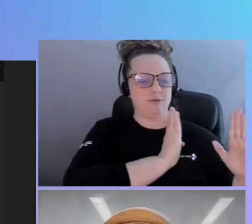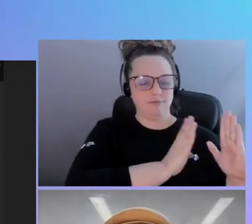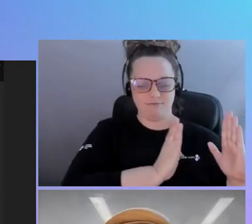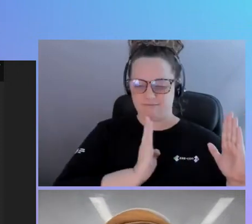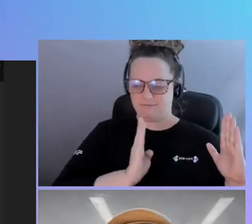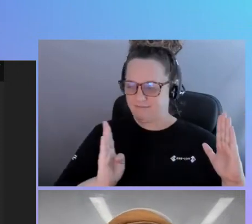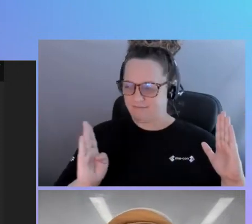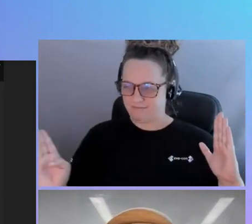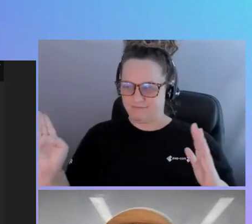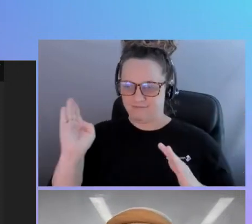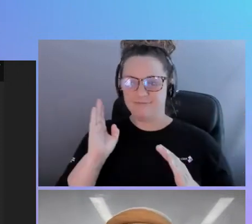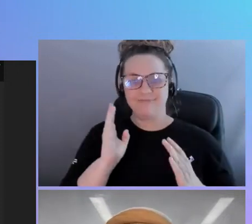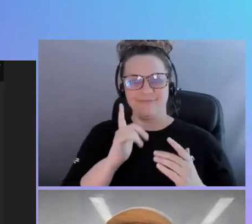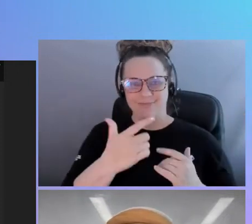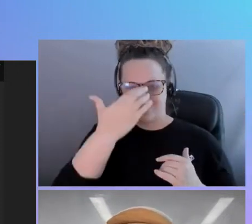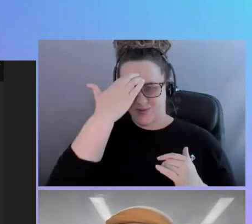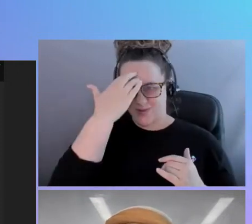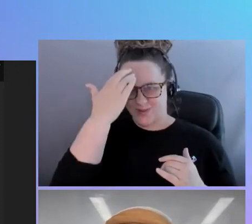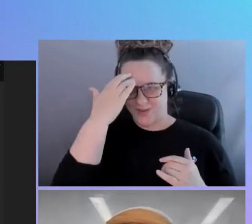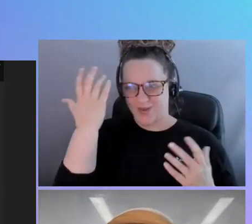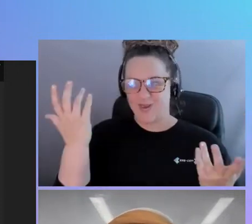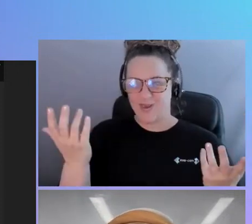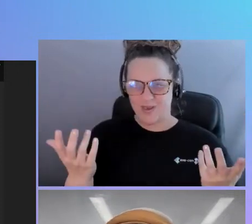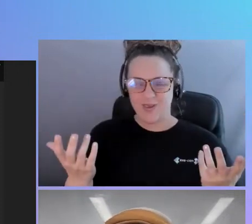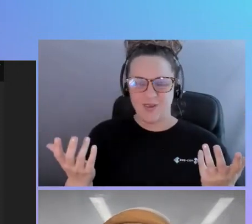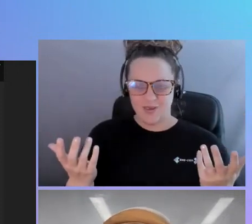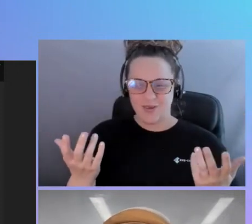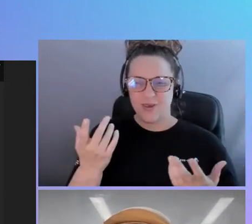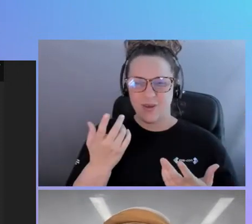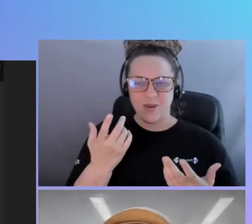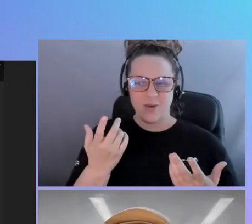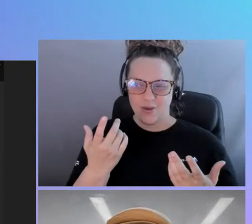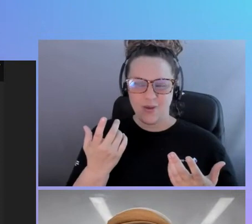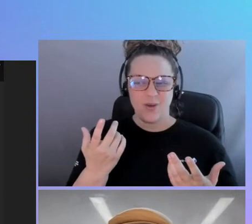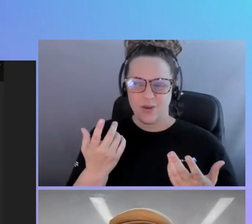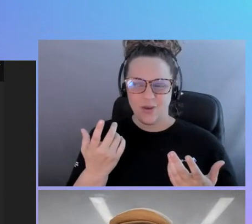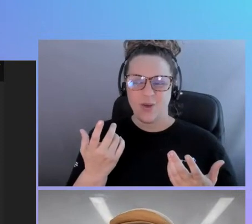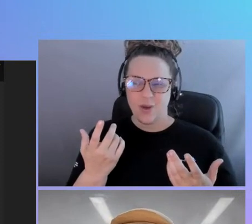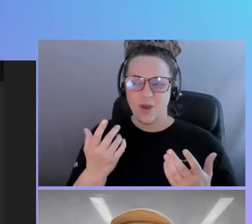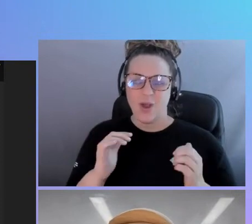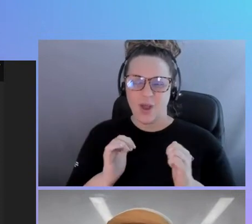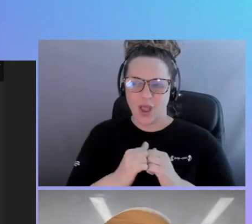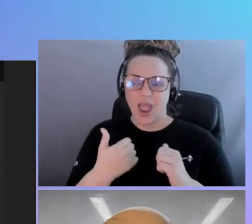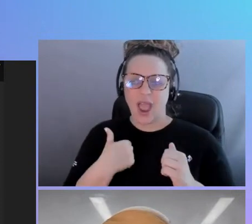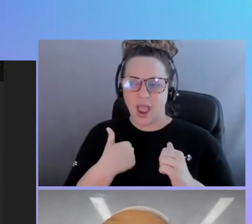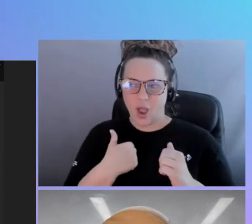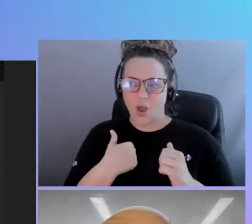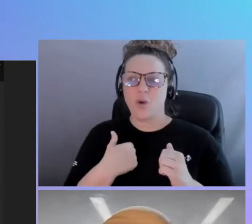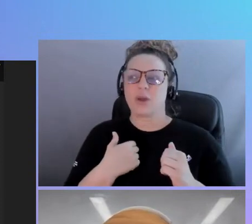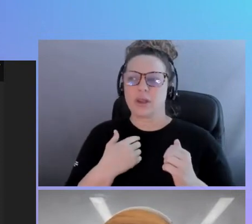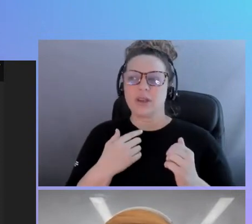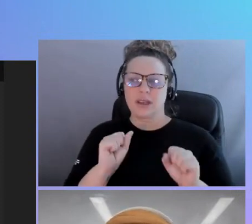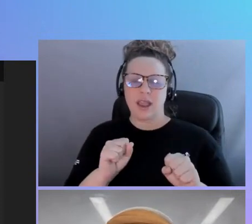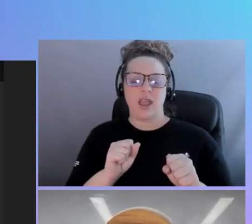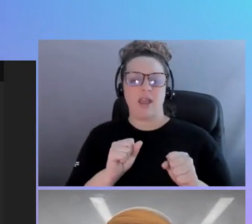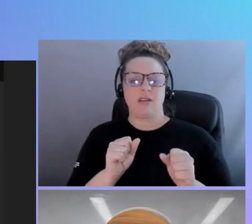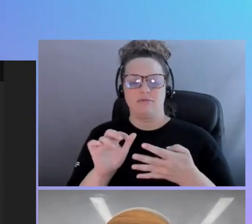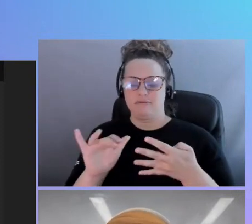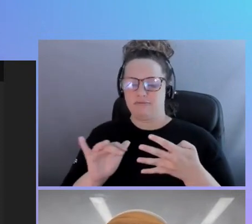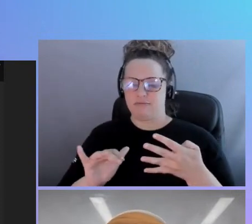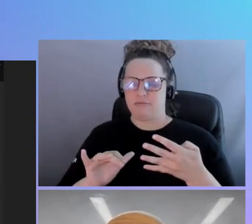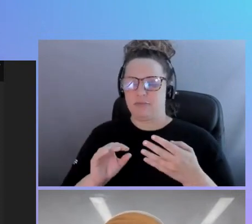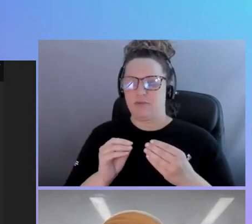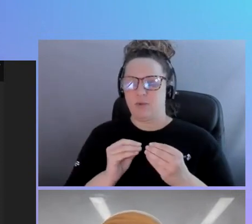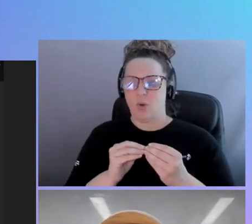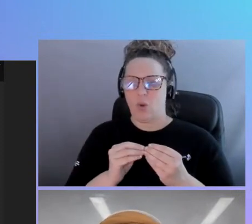the idea to know what can we do to make apps that are more adaptive and therefore more accessible.